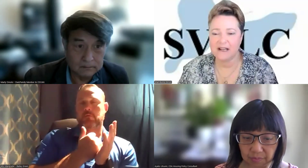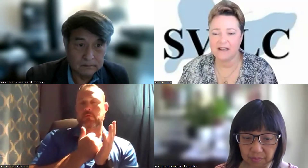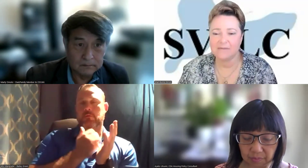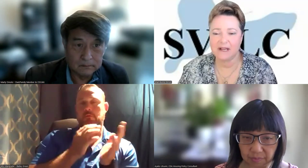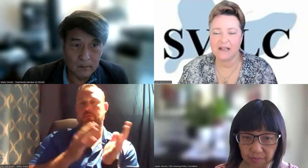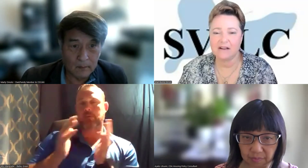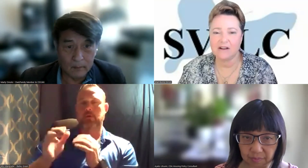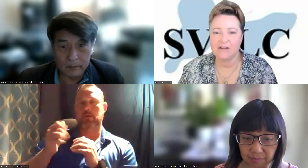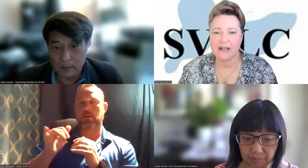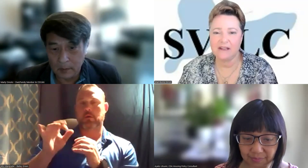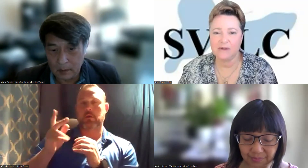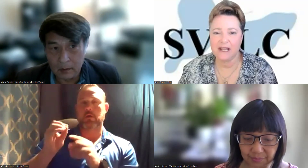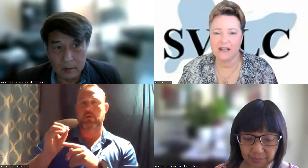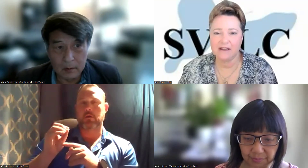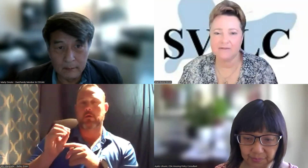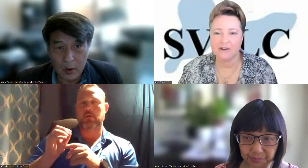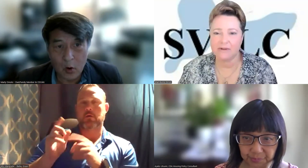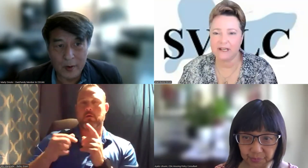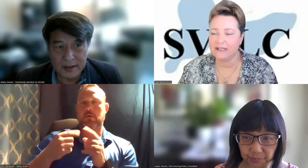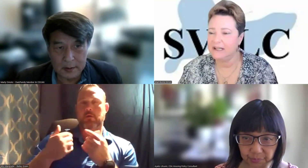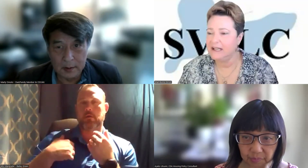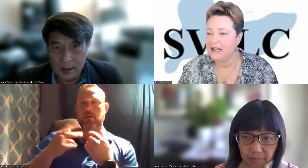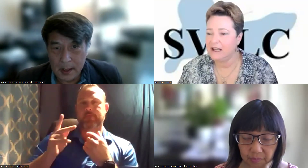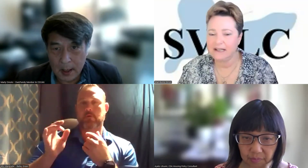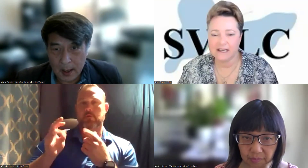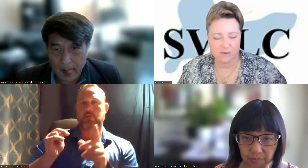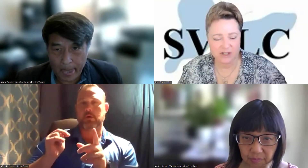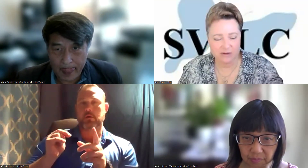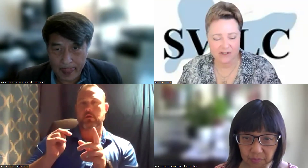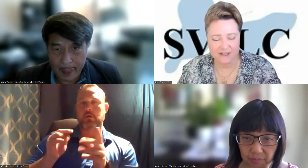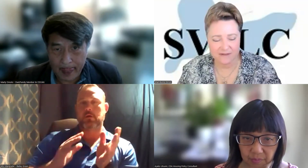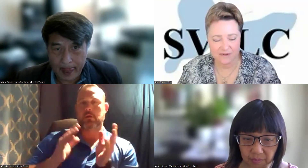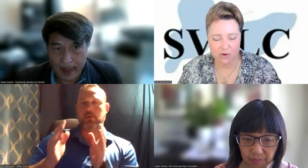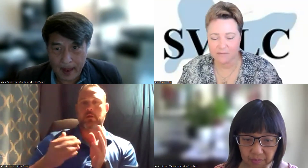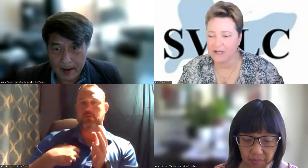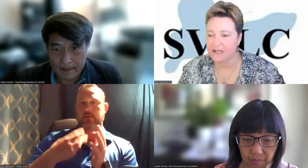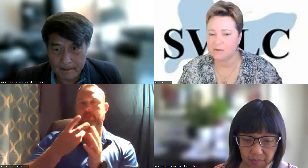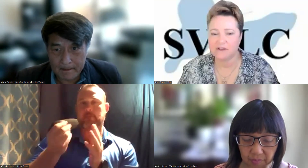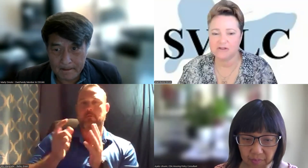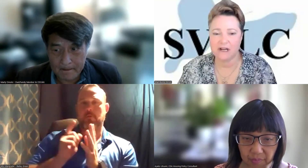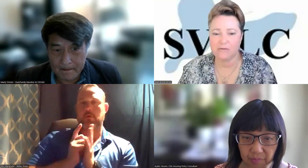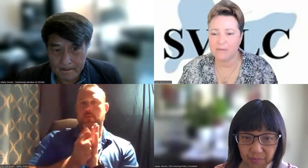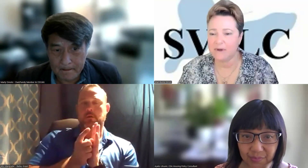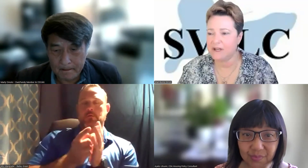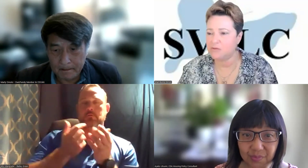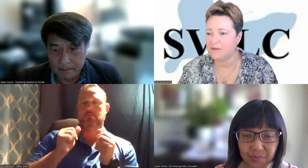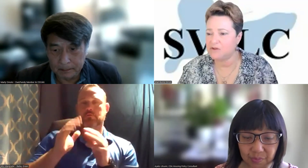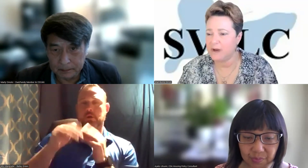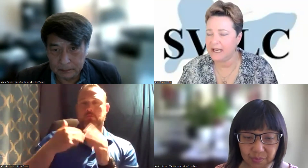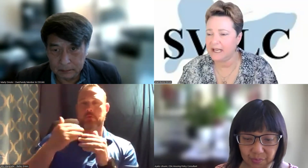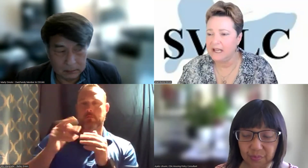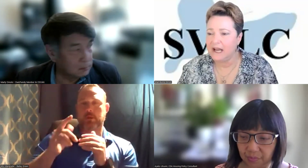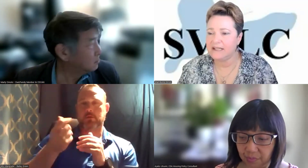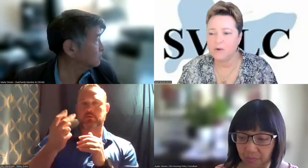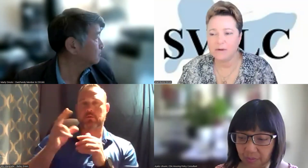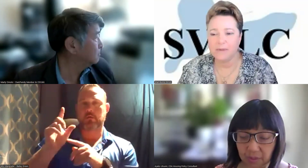to Ayako, and then we have Corinne. Next, we do have just a few more minutes. We're going to try to wrap up by